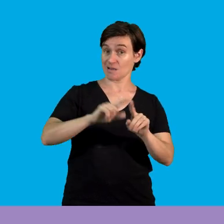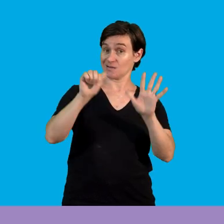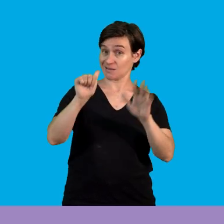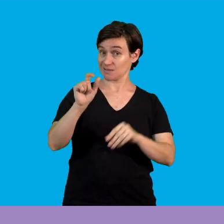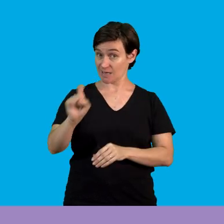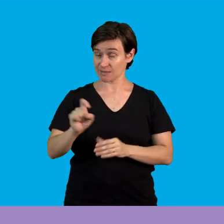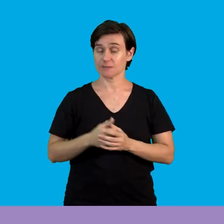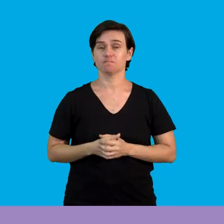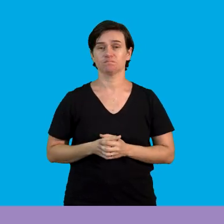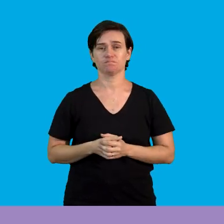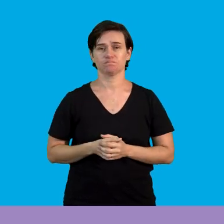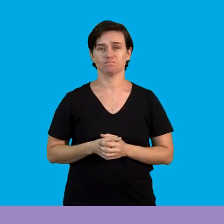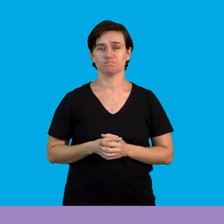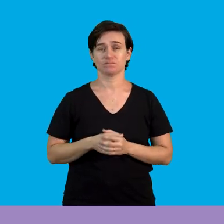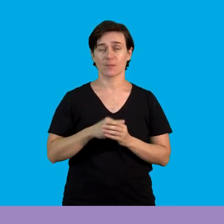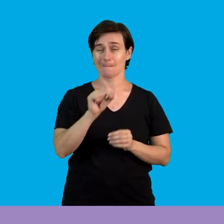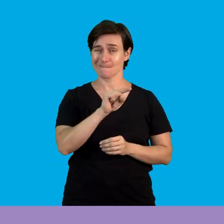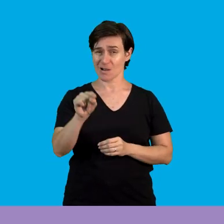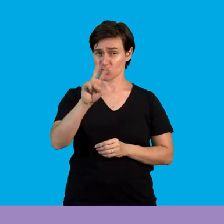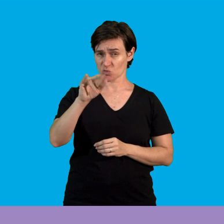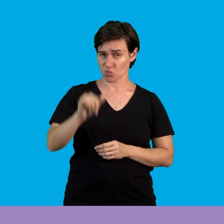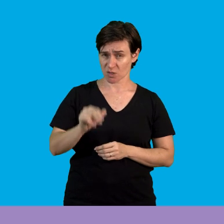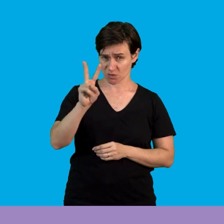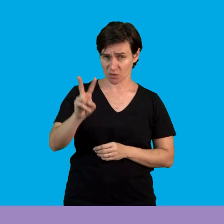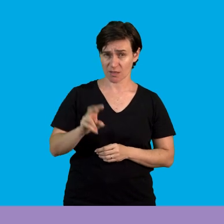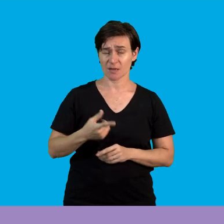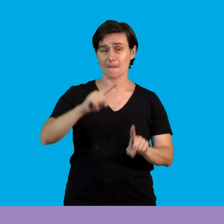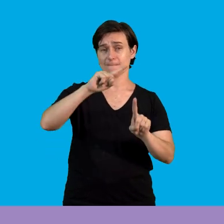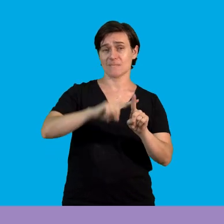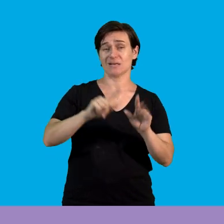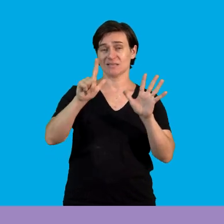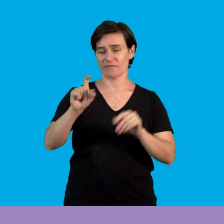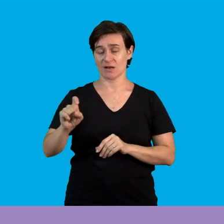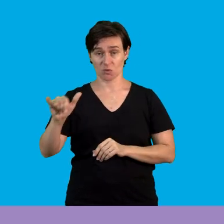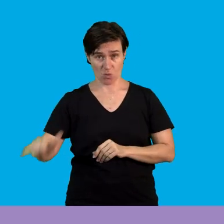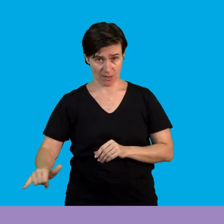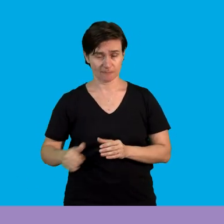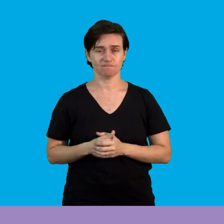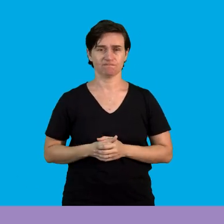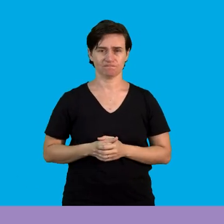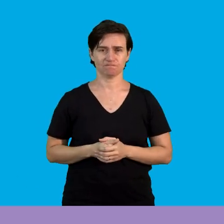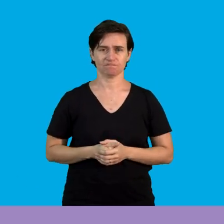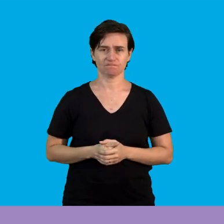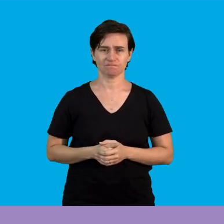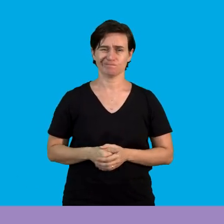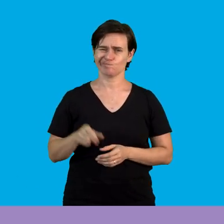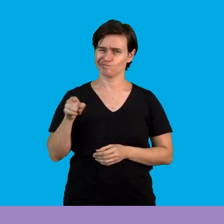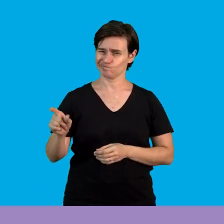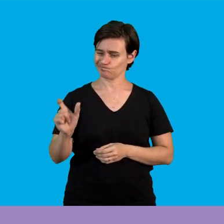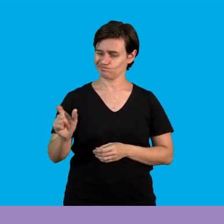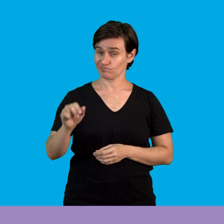squared plus 6x minus 2y squared plus 7xy.